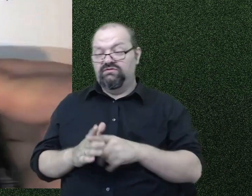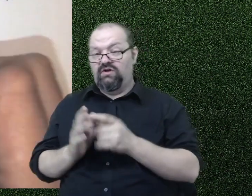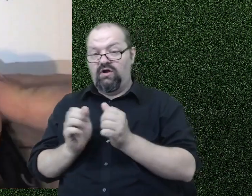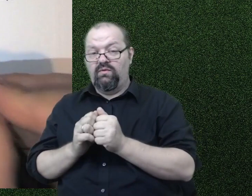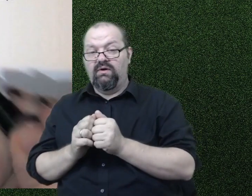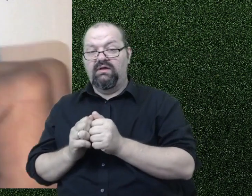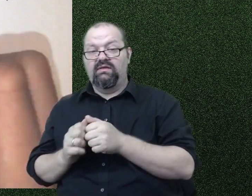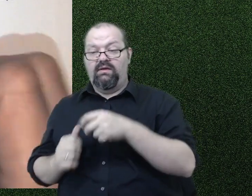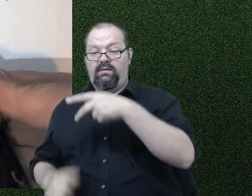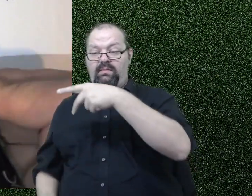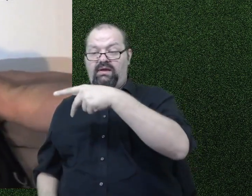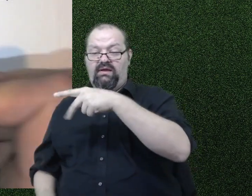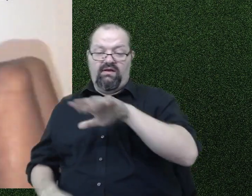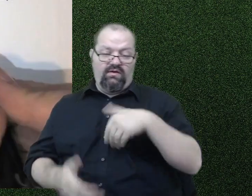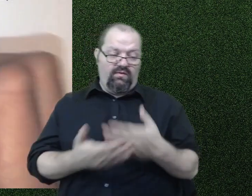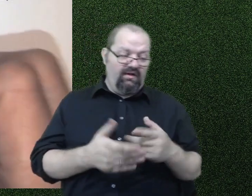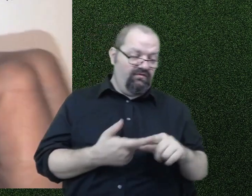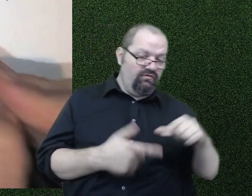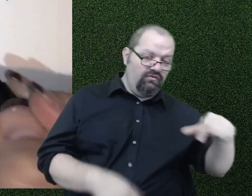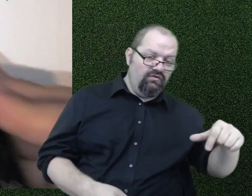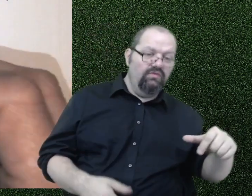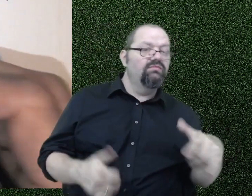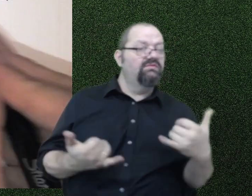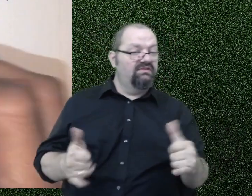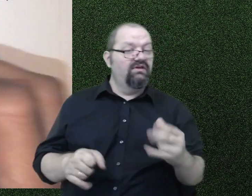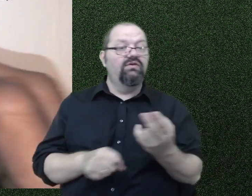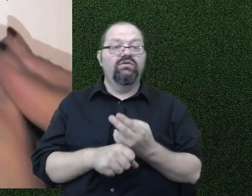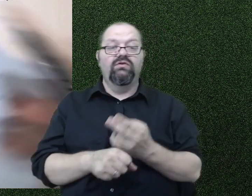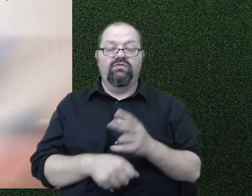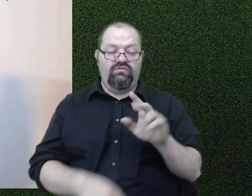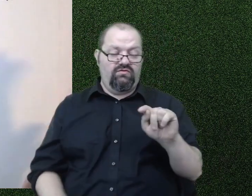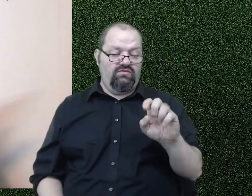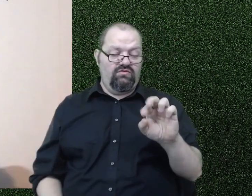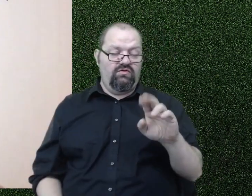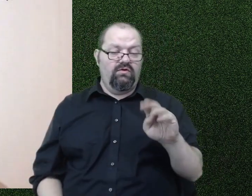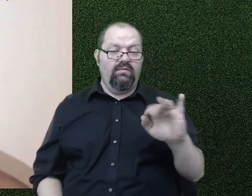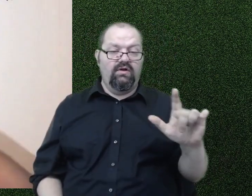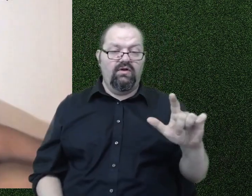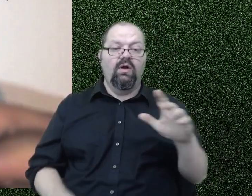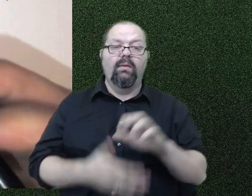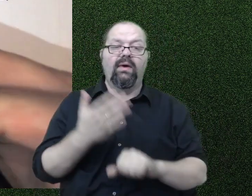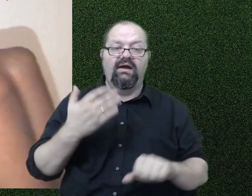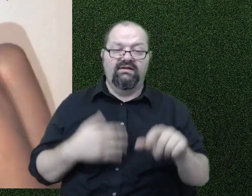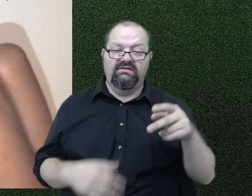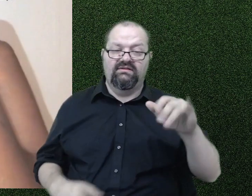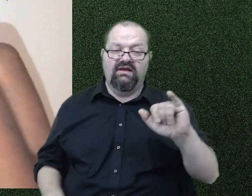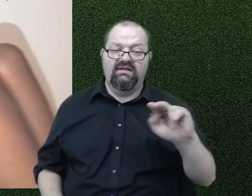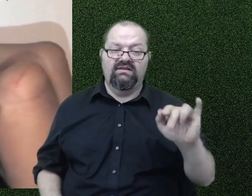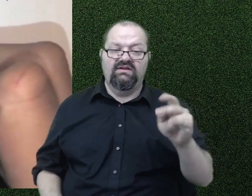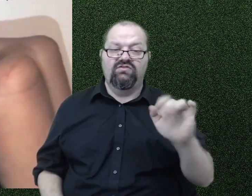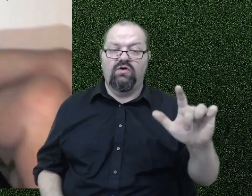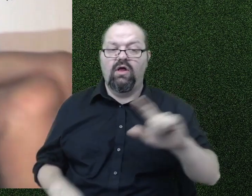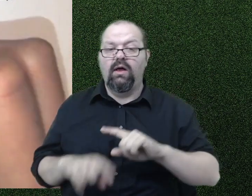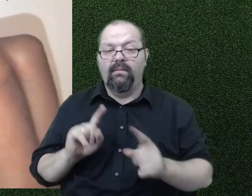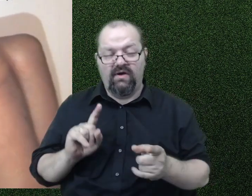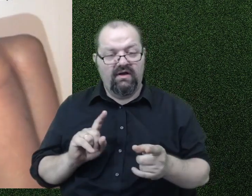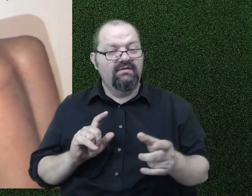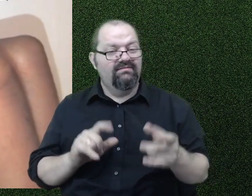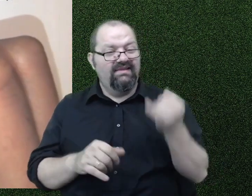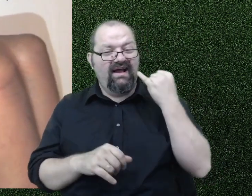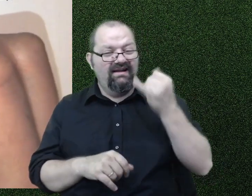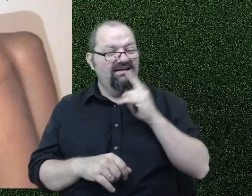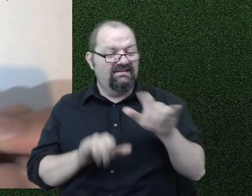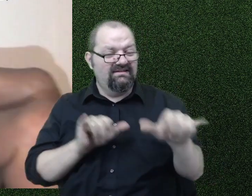starts at P and ends at Q. We still do terminal minus initial. It looks a little different, the subscripts, but the idea is the same. I'm taking